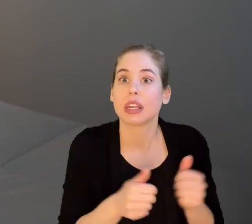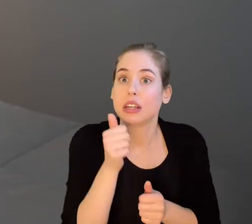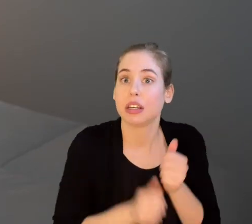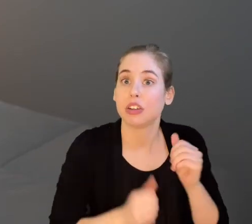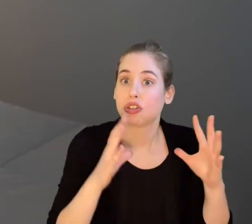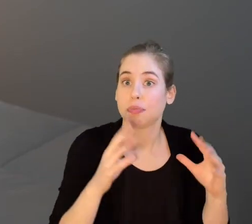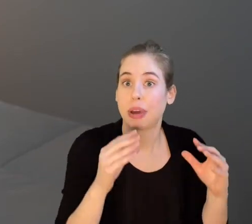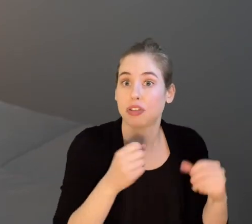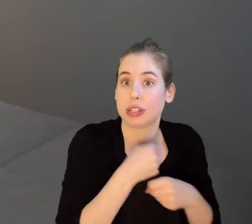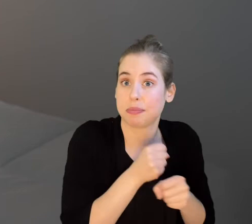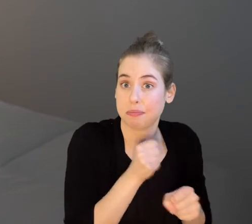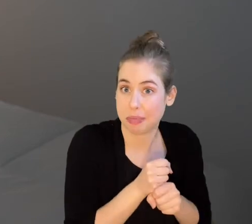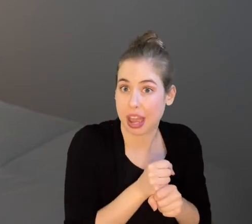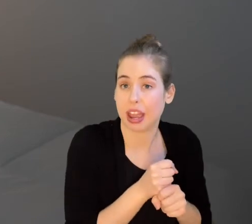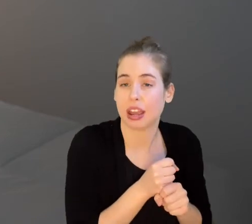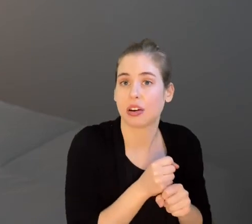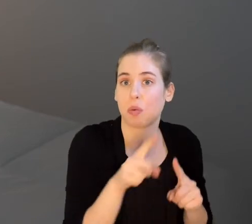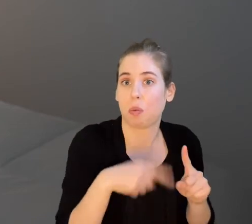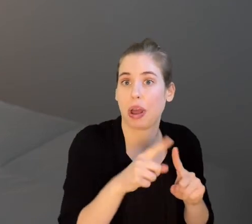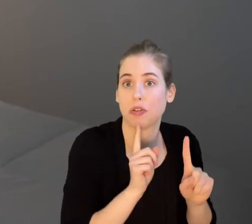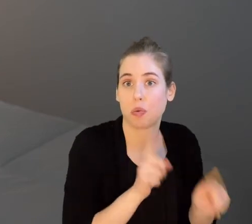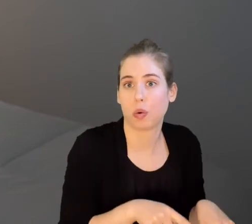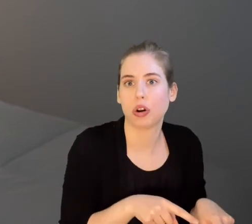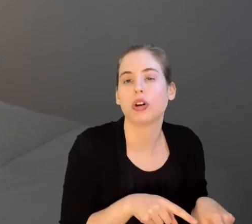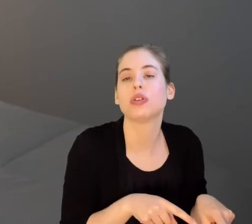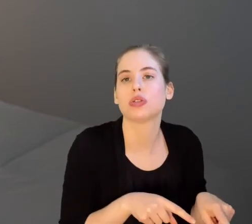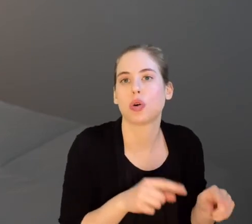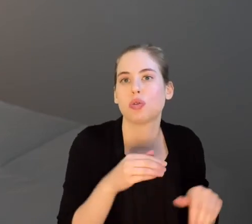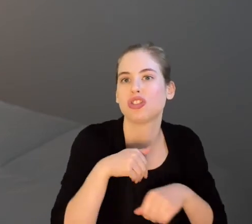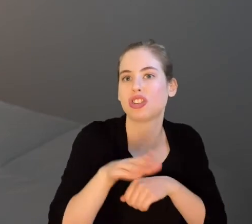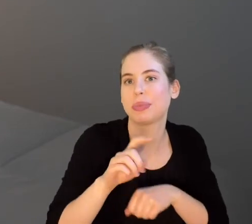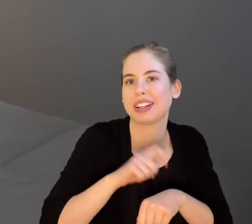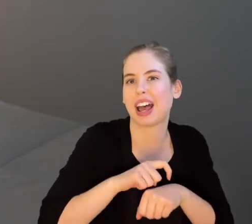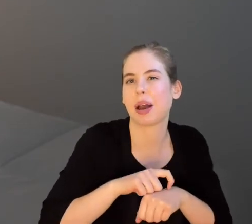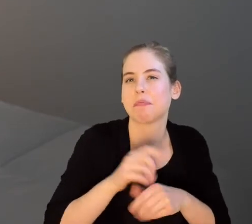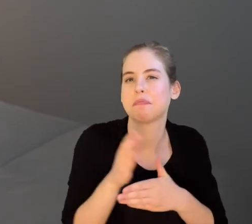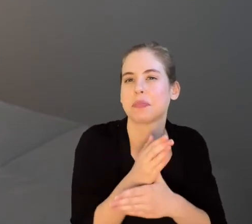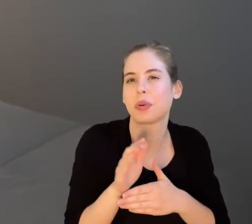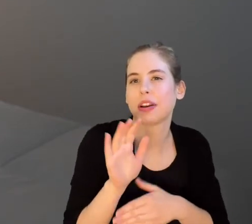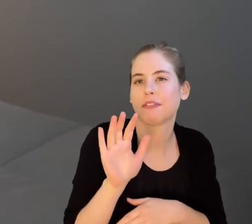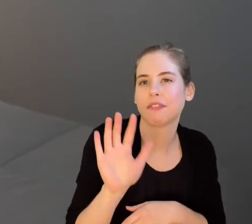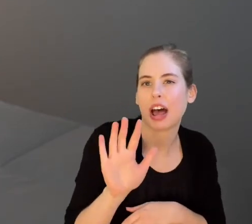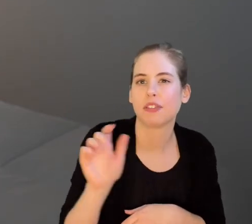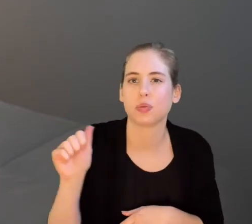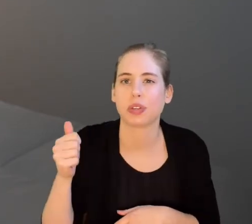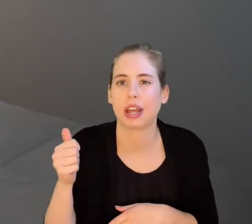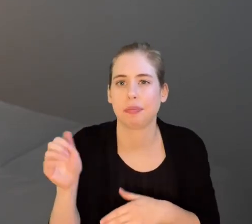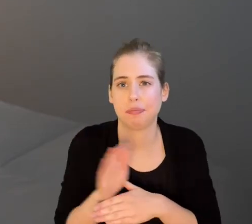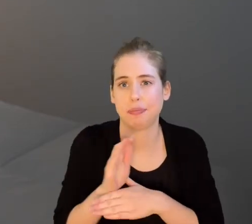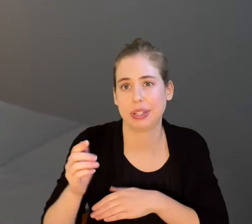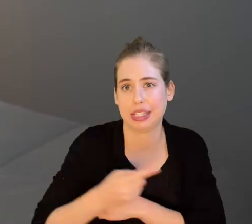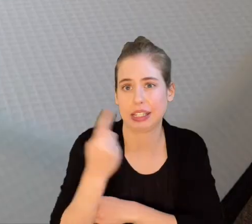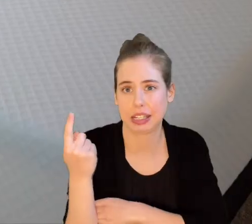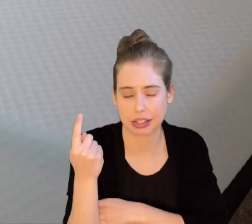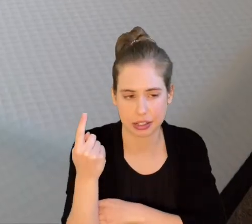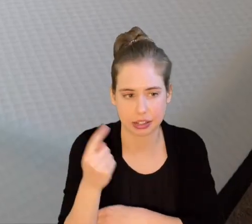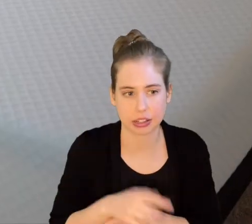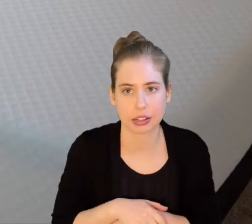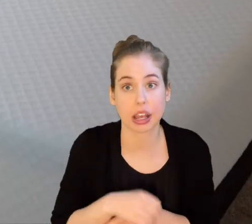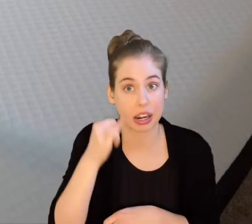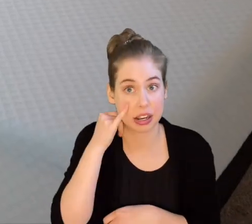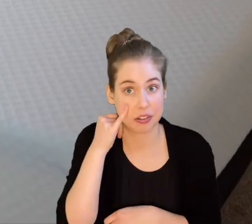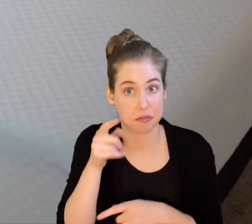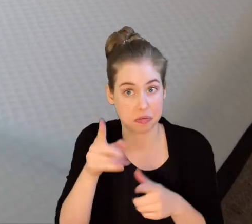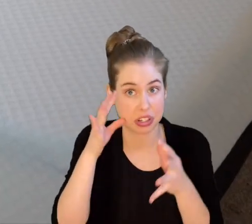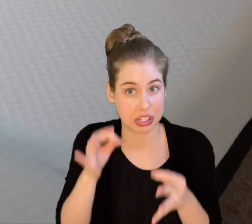to 10 business days. And again, if you did opt for that 120 nights, the returns are completely free as well. If you are